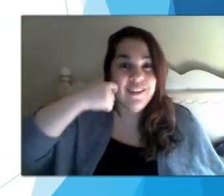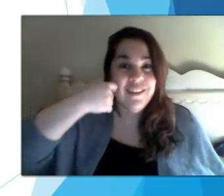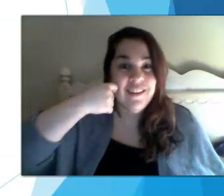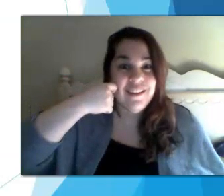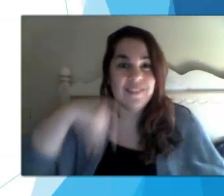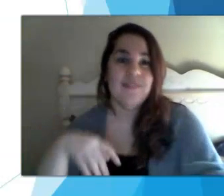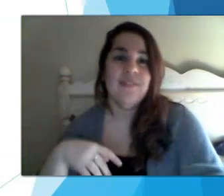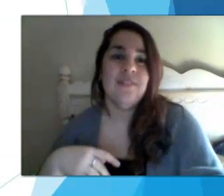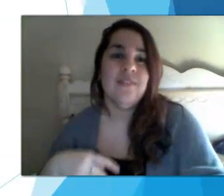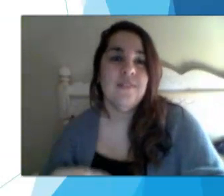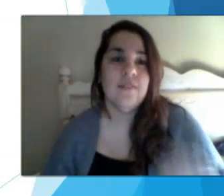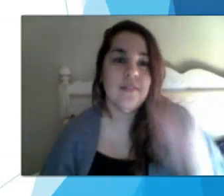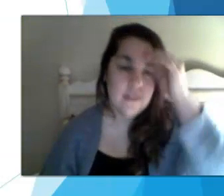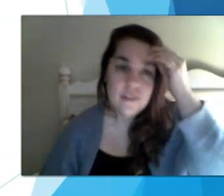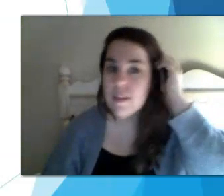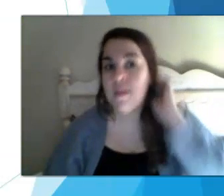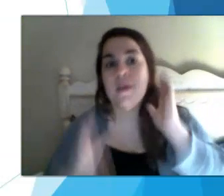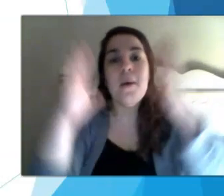Apple.